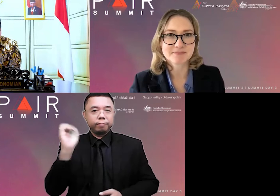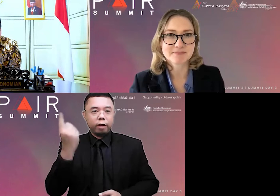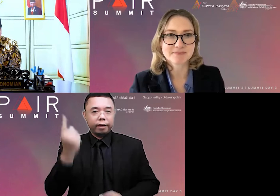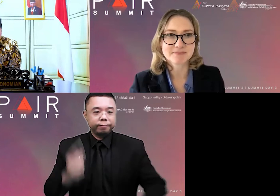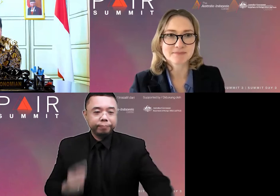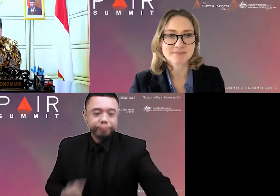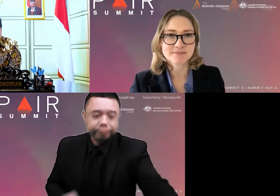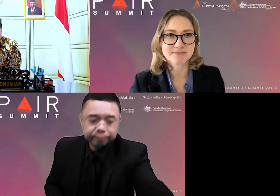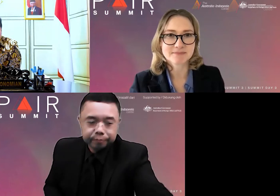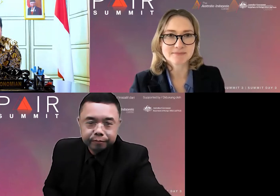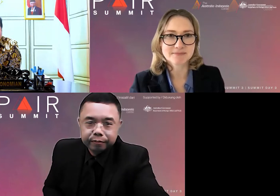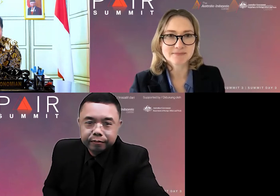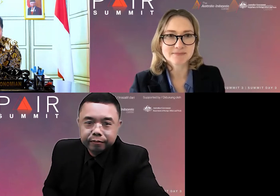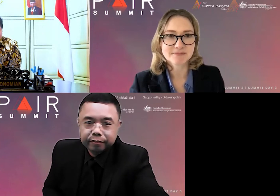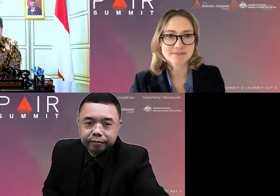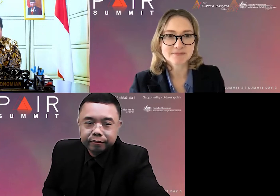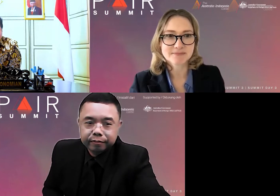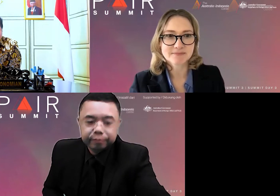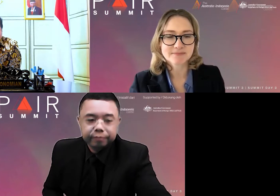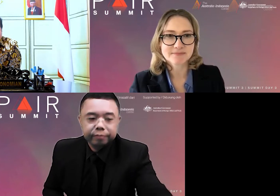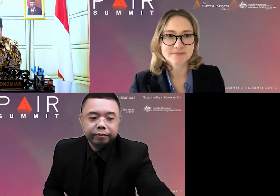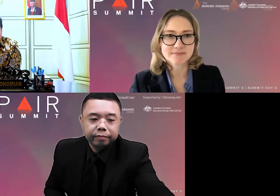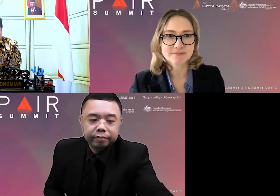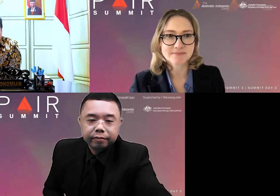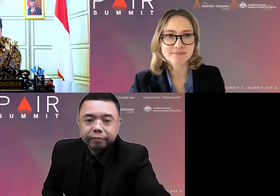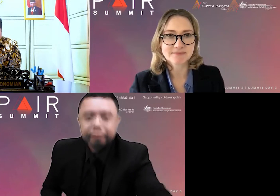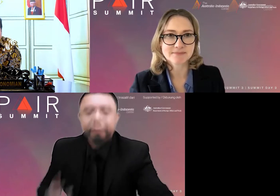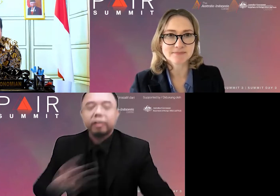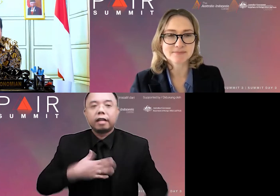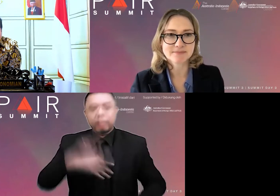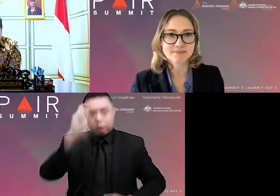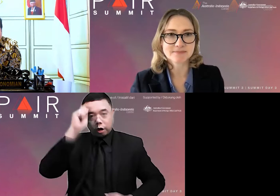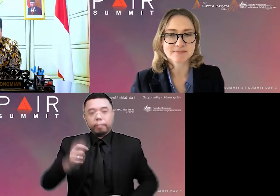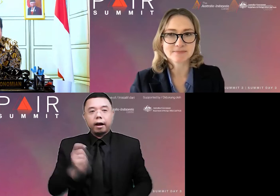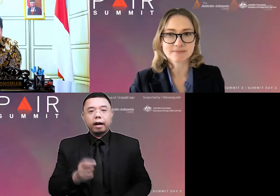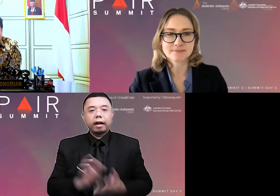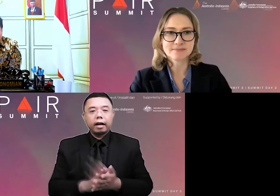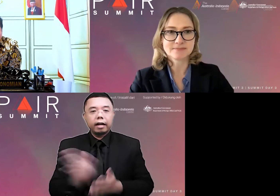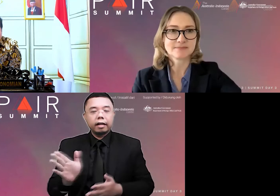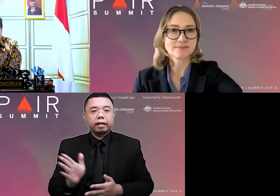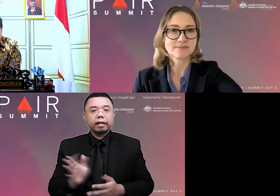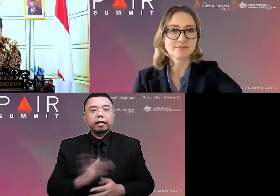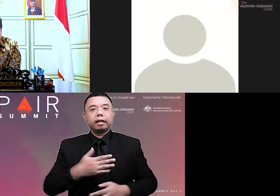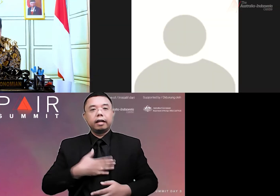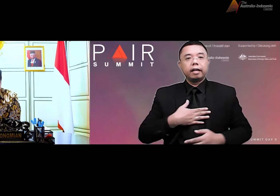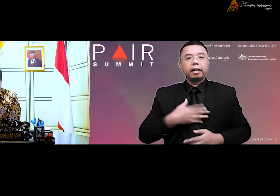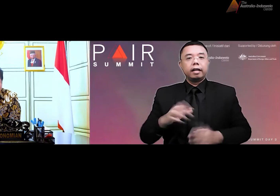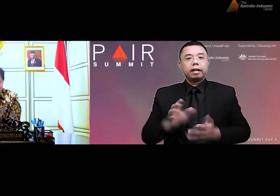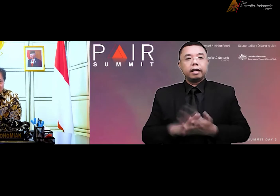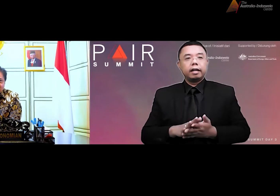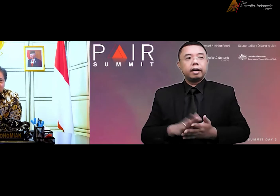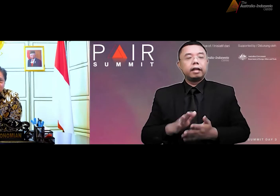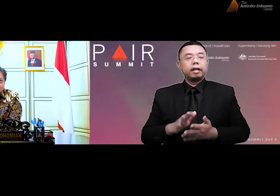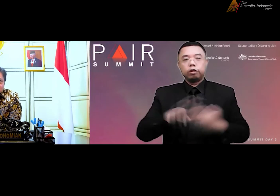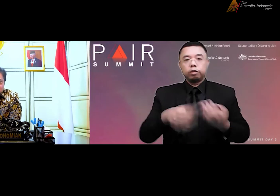Honorable Ambassador Penny Williams, Honorable Dr. Eugene Sebastian, Executive Director of Australian-Indonesia